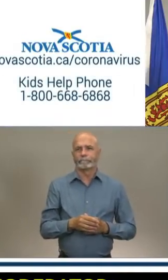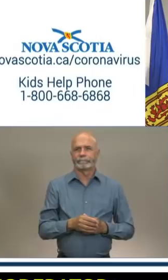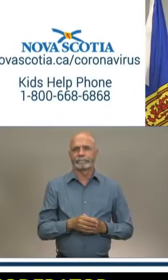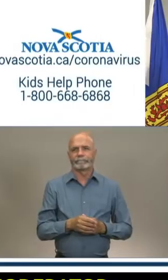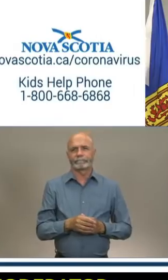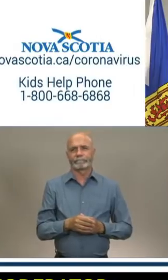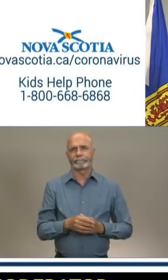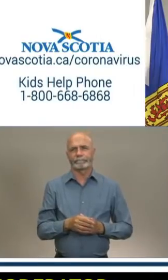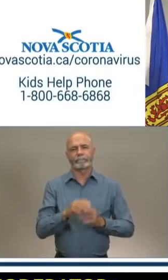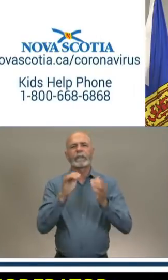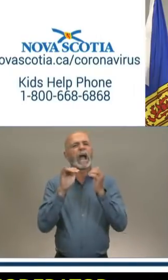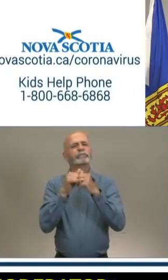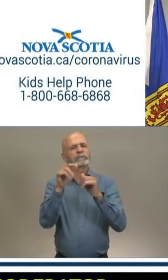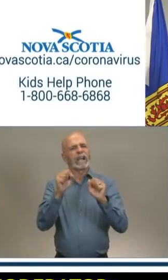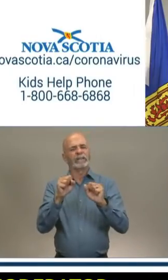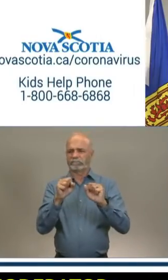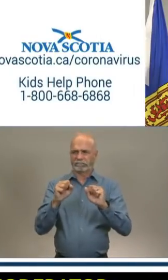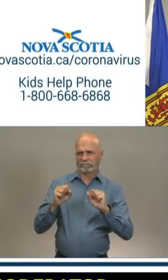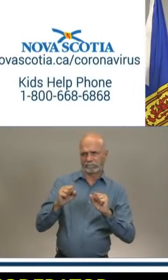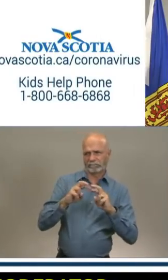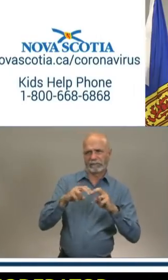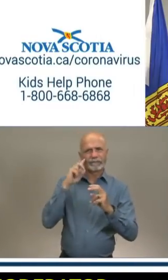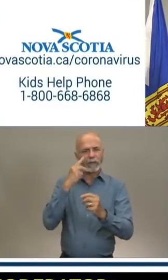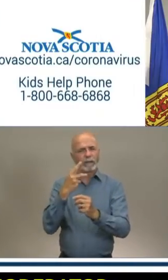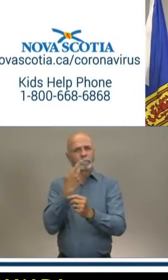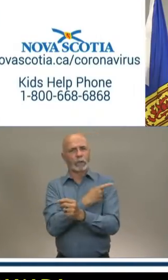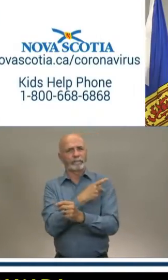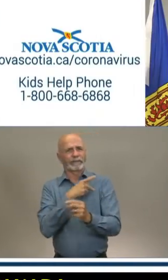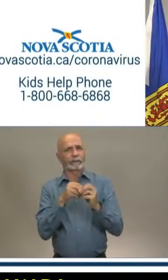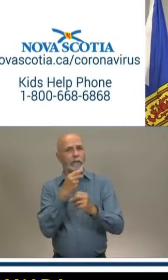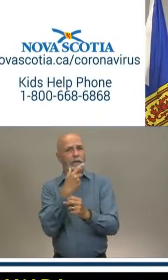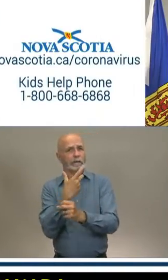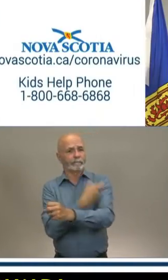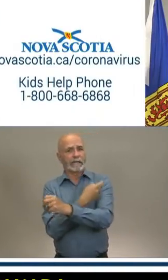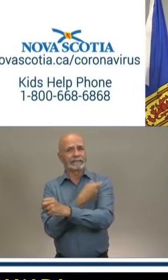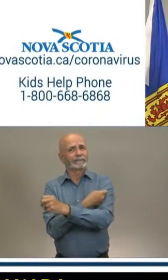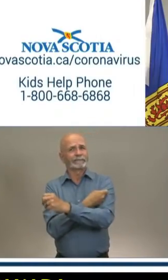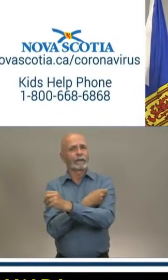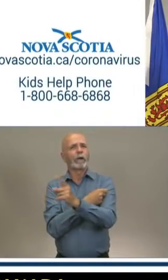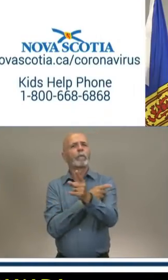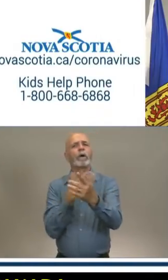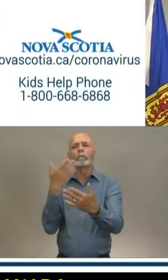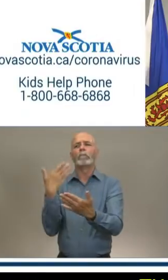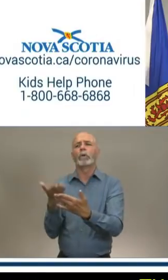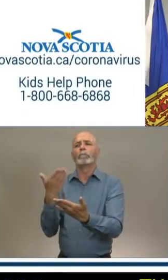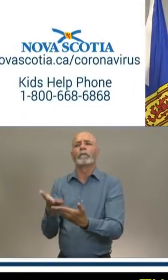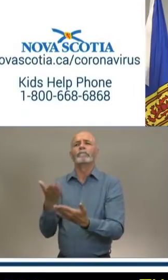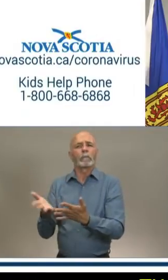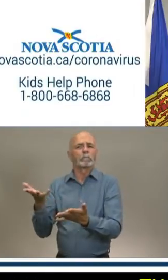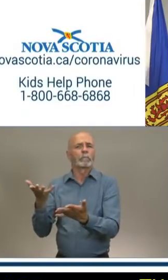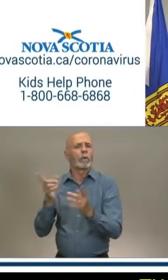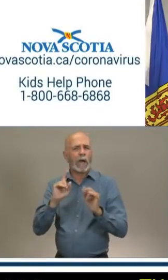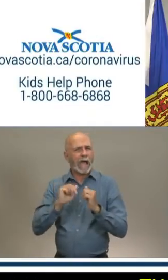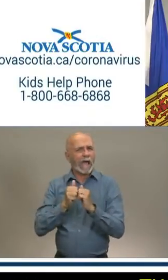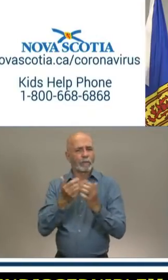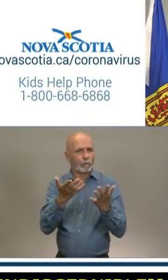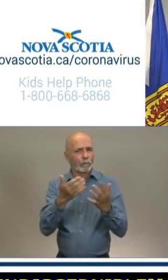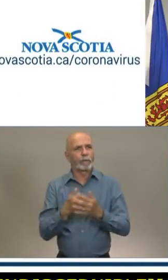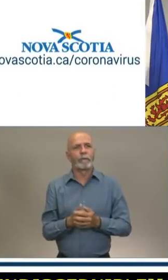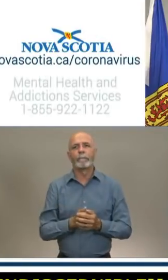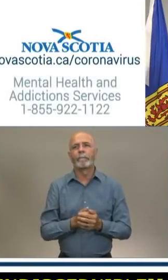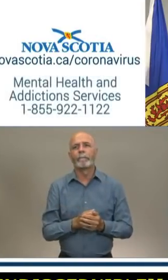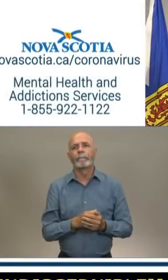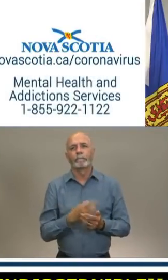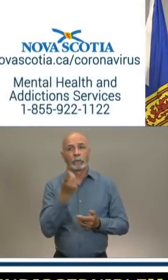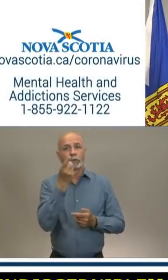status? Like, what will constitute a good and reliable proof of vaccination? So every province is providing people,